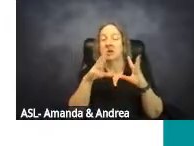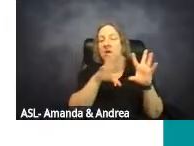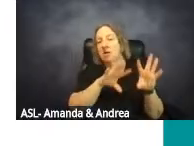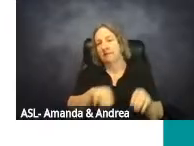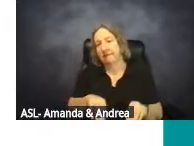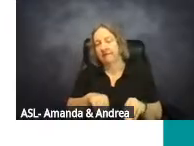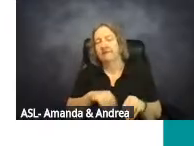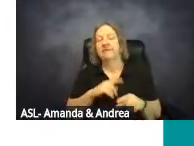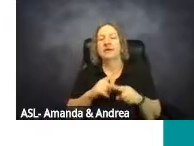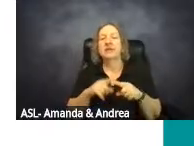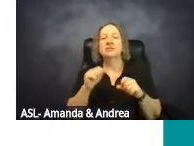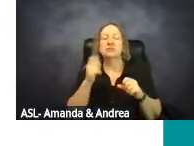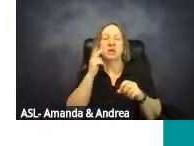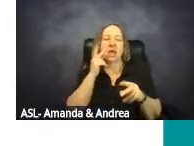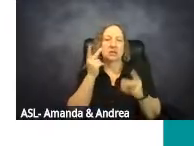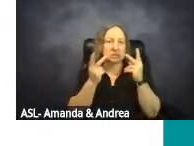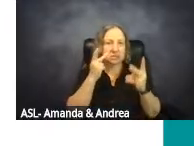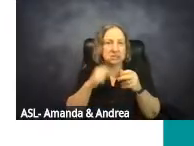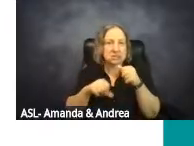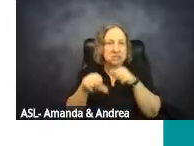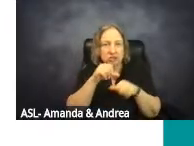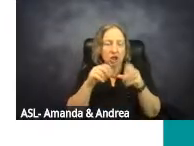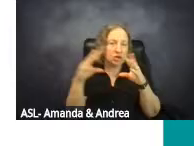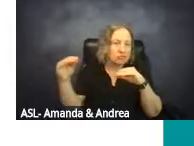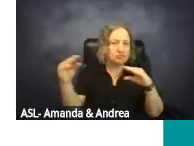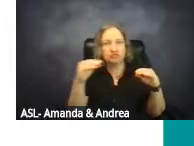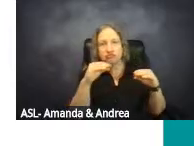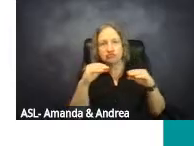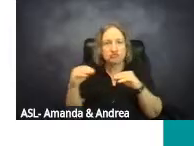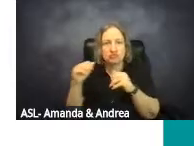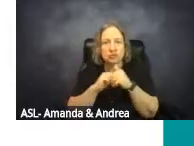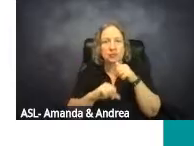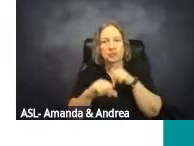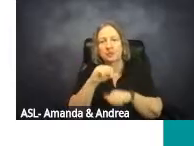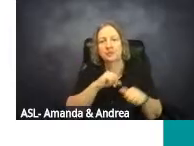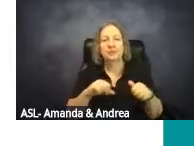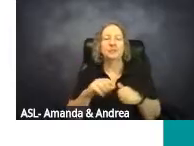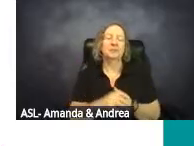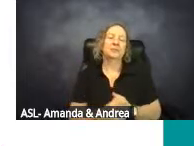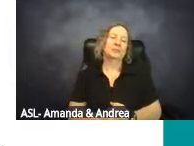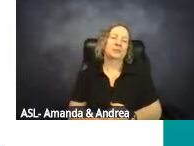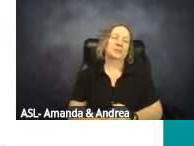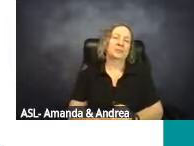to see the advisory group members engaging with one another.